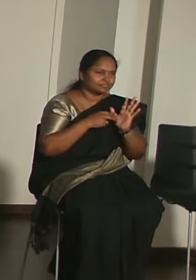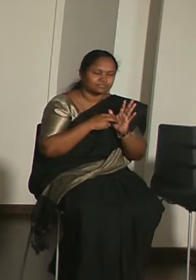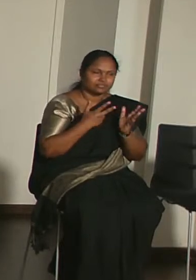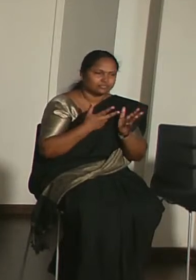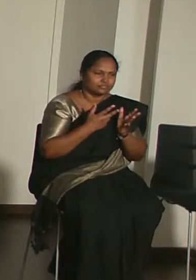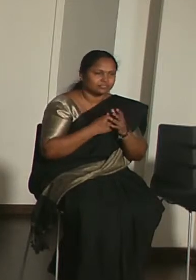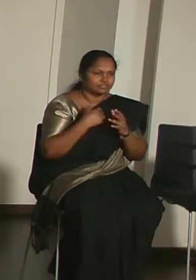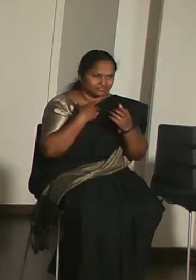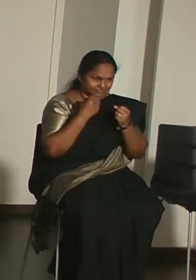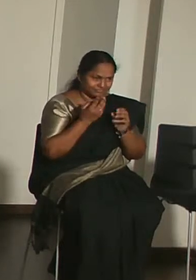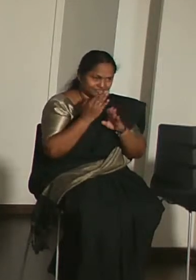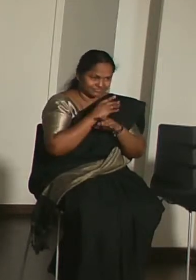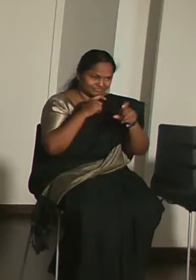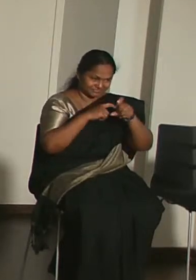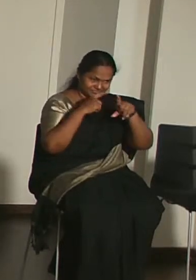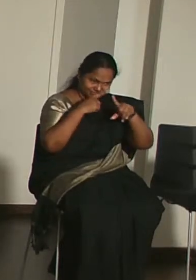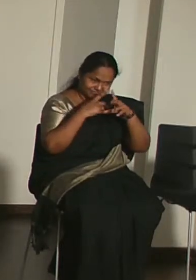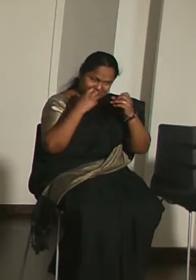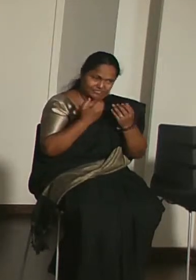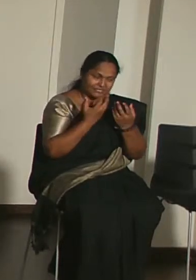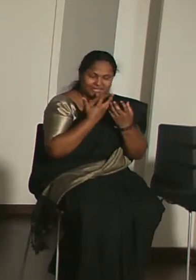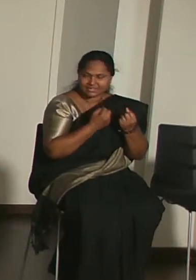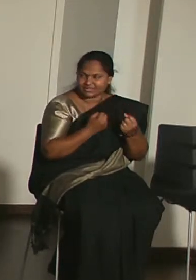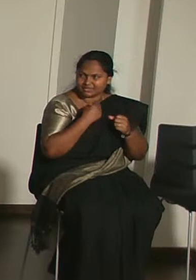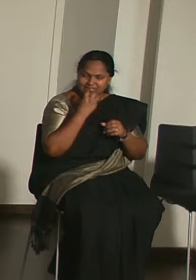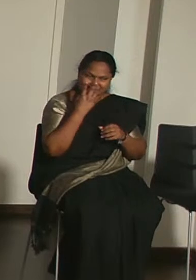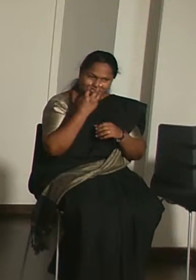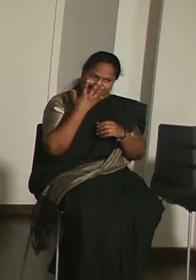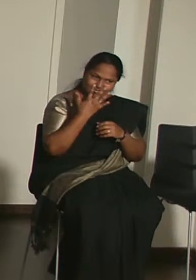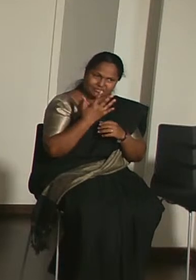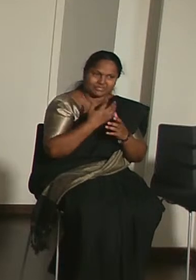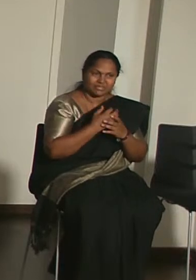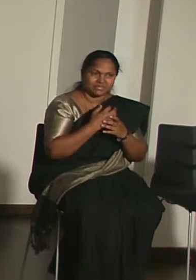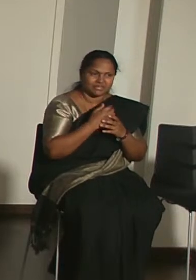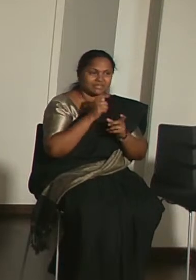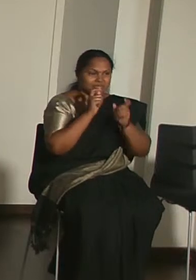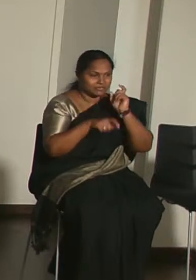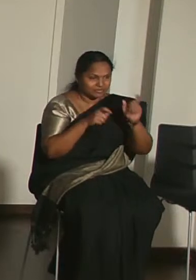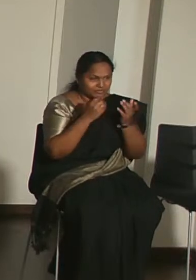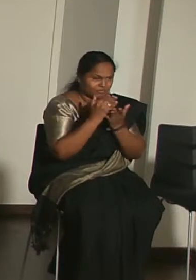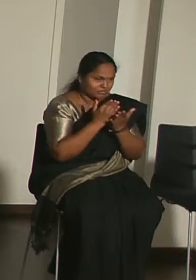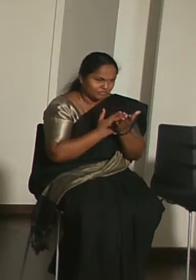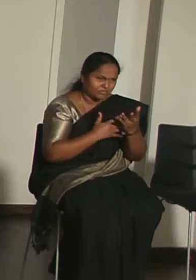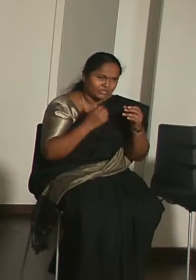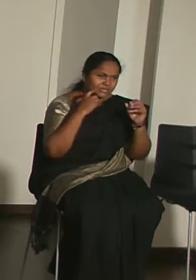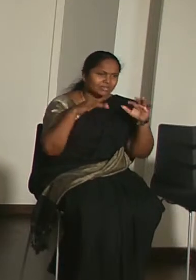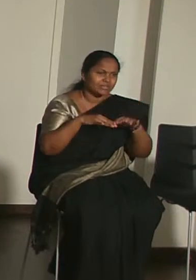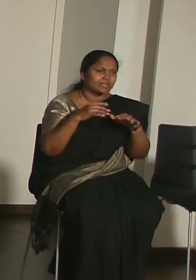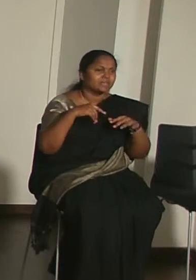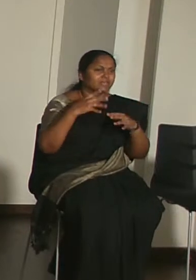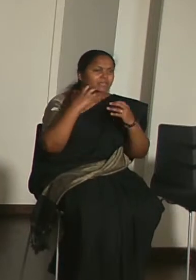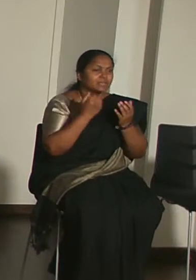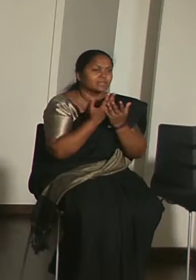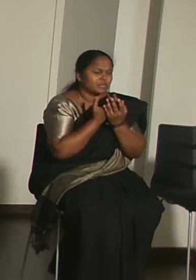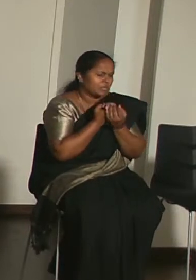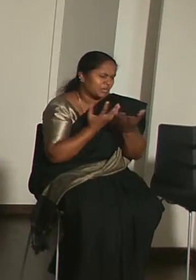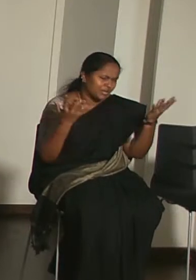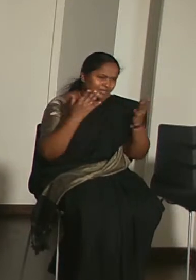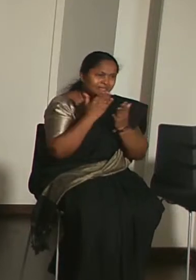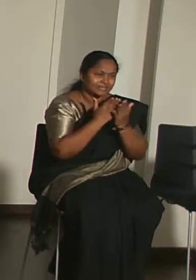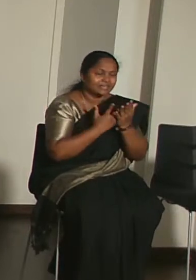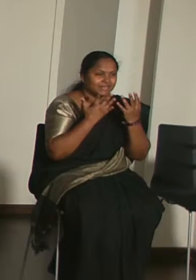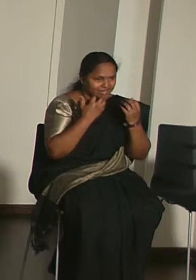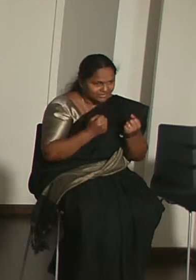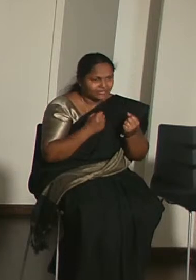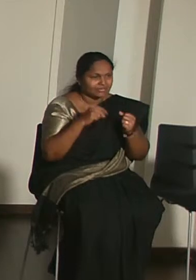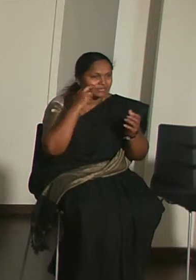in the previous exhibition we did, we had 135 public programs, which is a lot of events. But